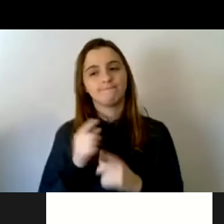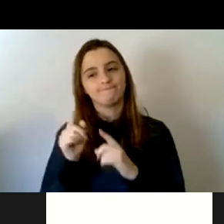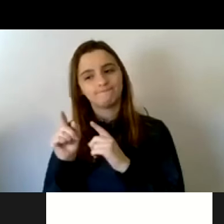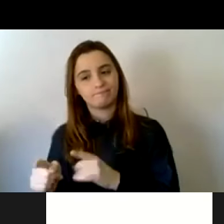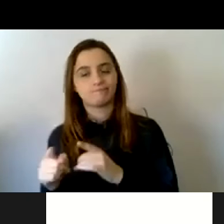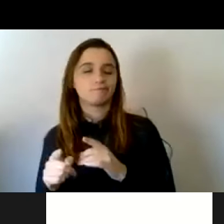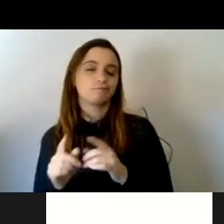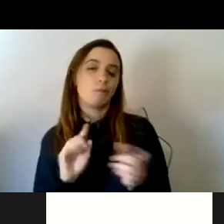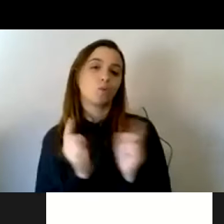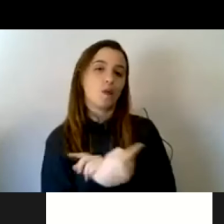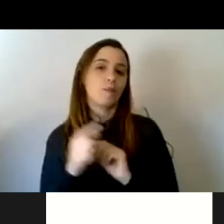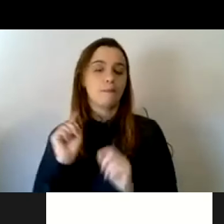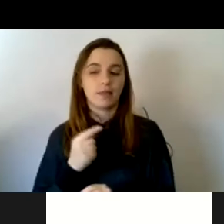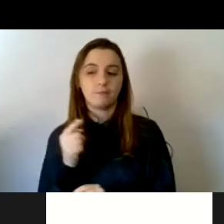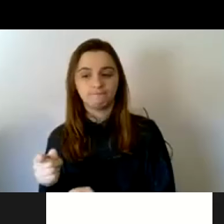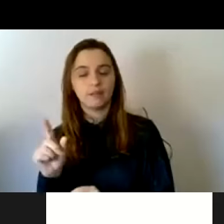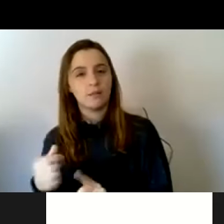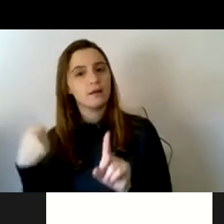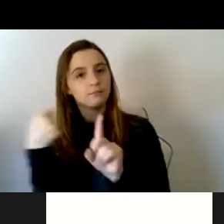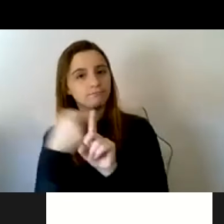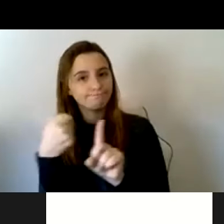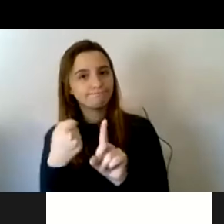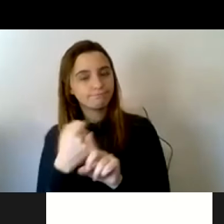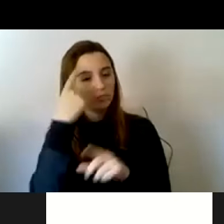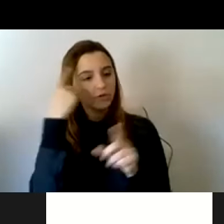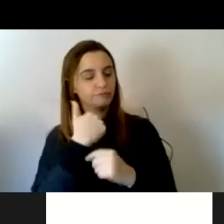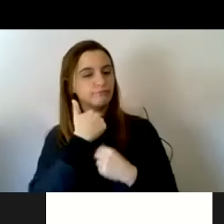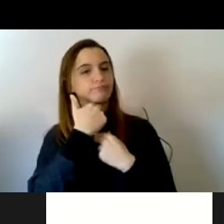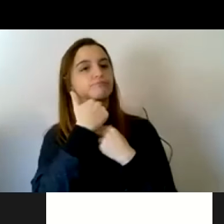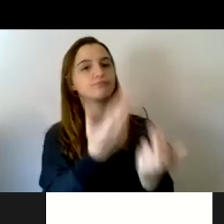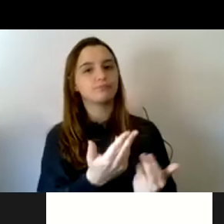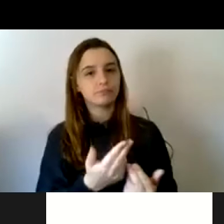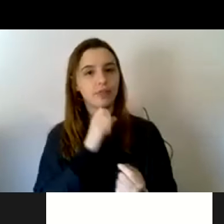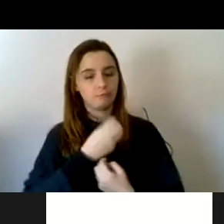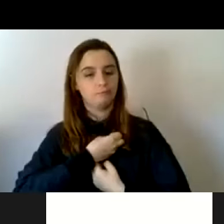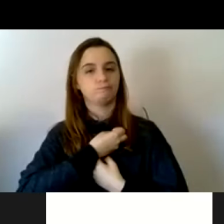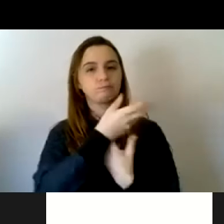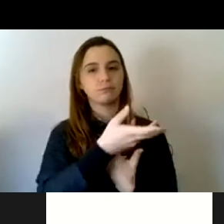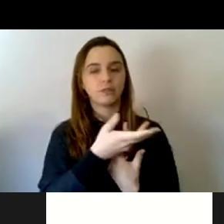for making their voice heard, so the change is very slow.